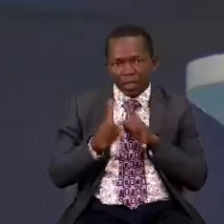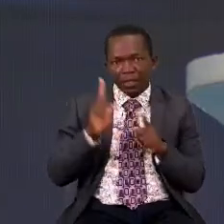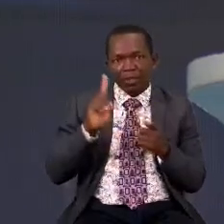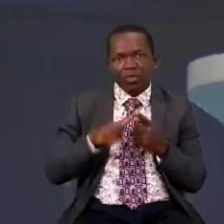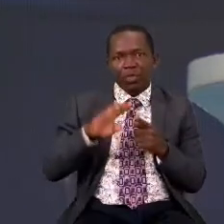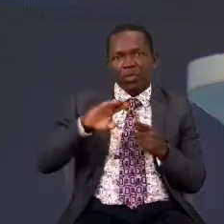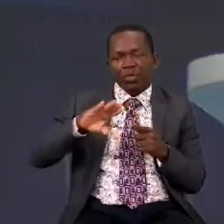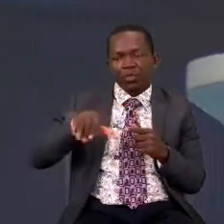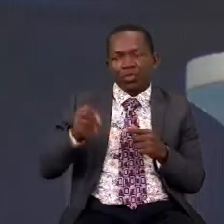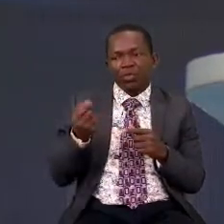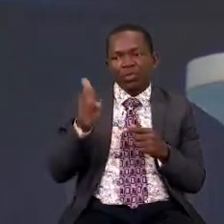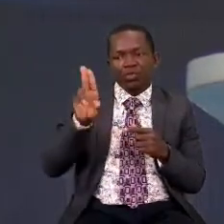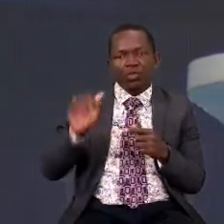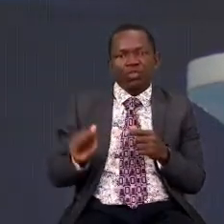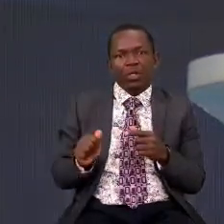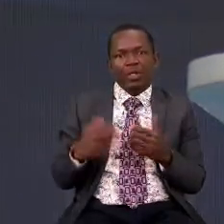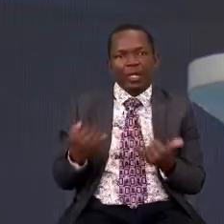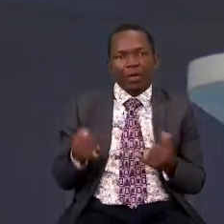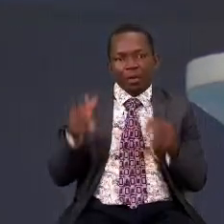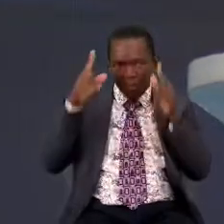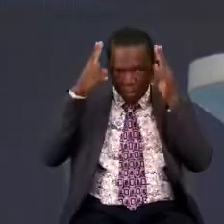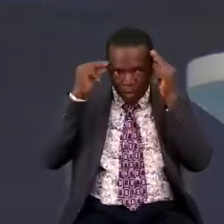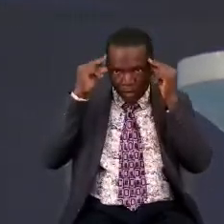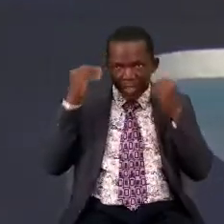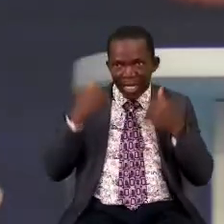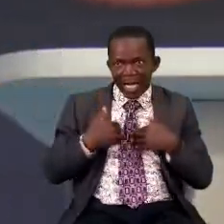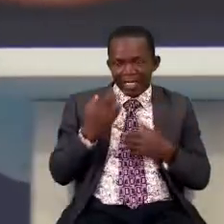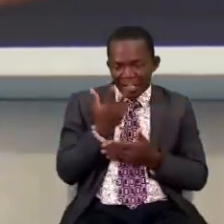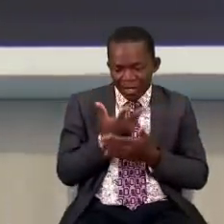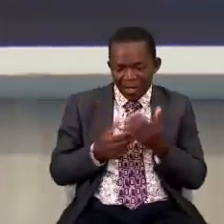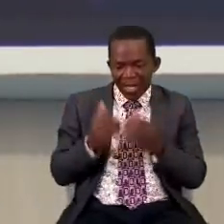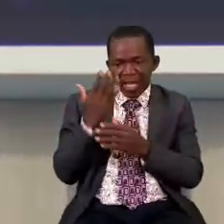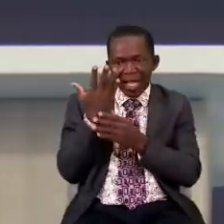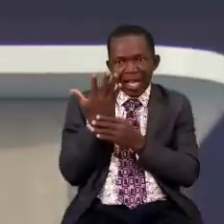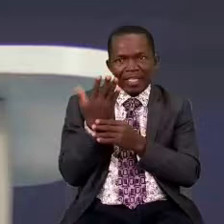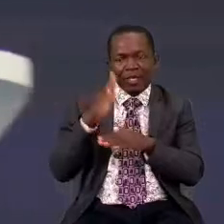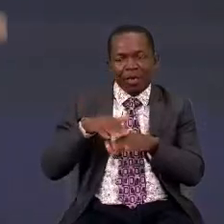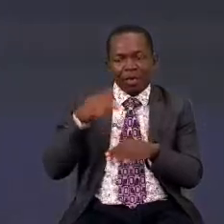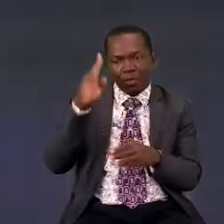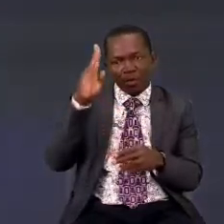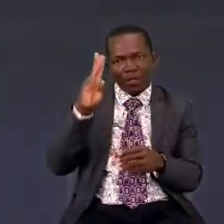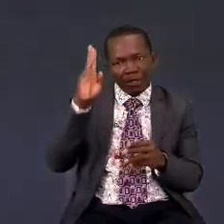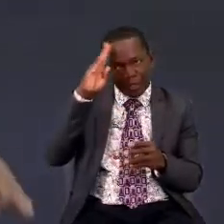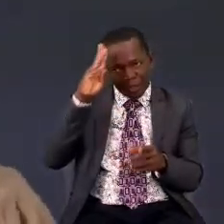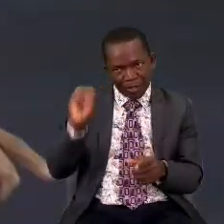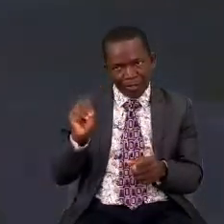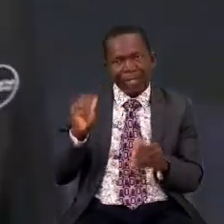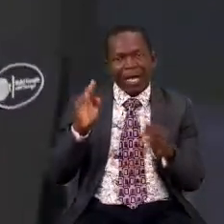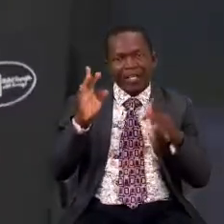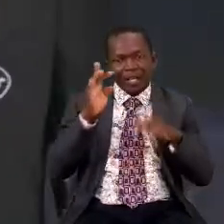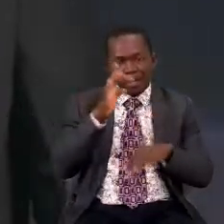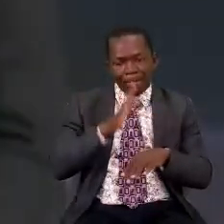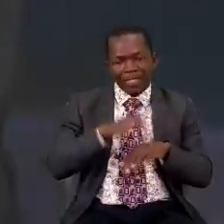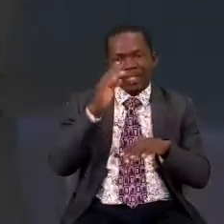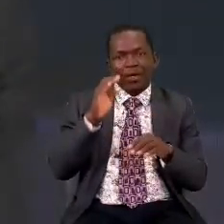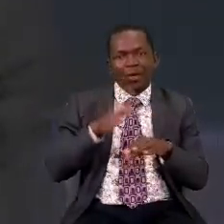imparted on him the spirit that conquers and the spirit of courage, that he will take the